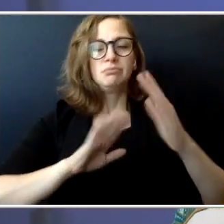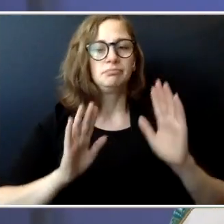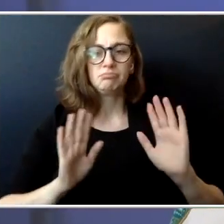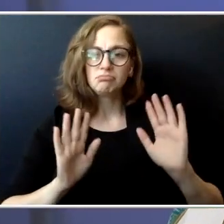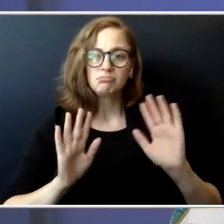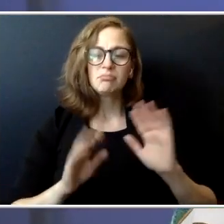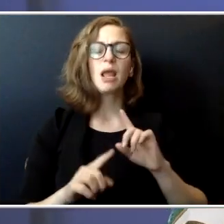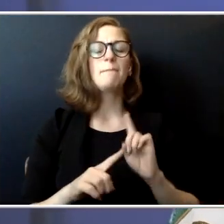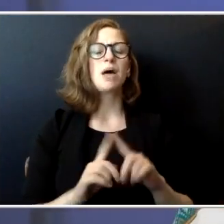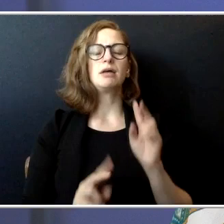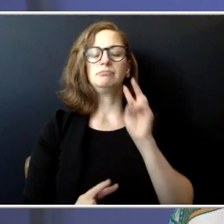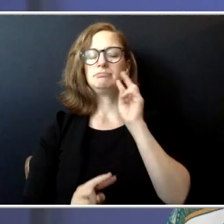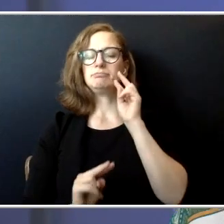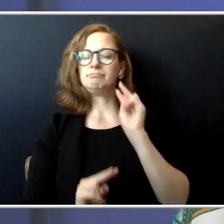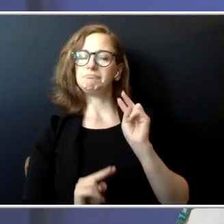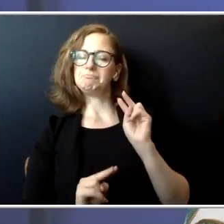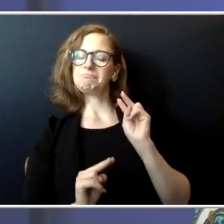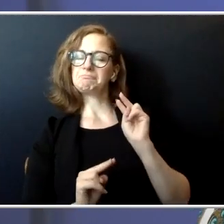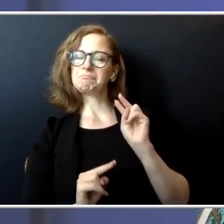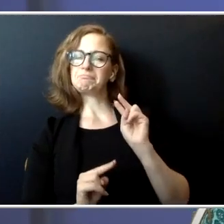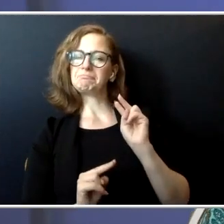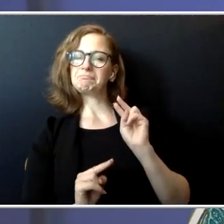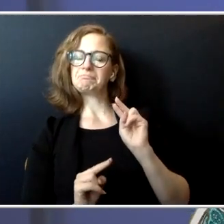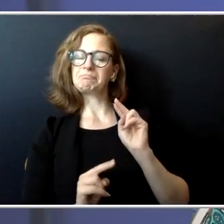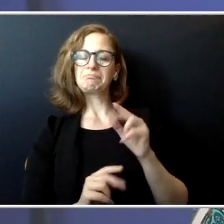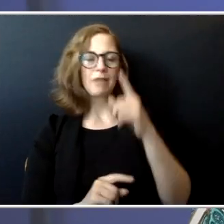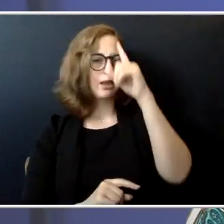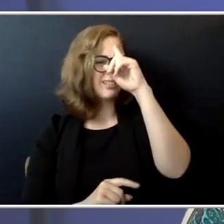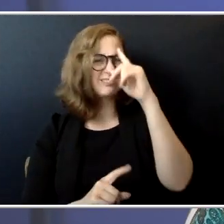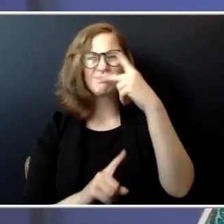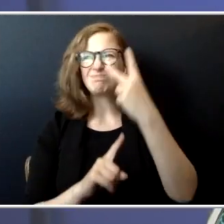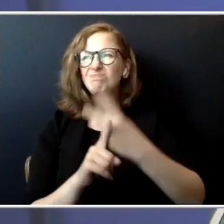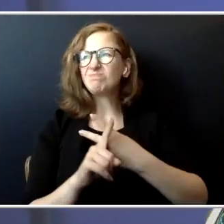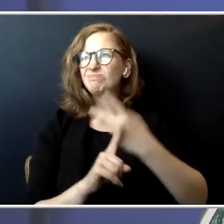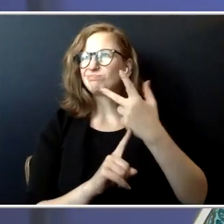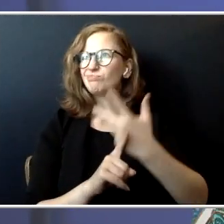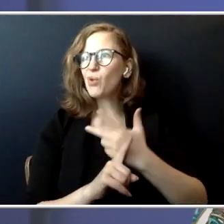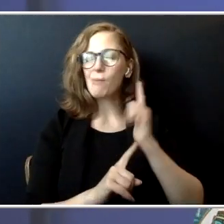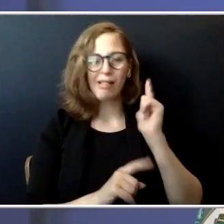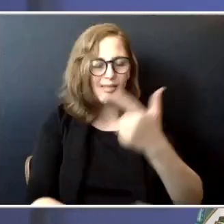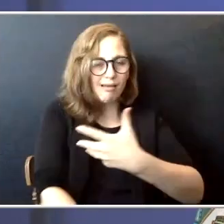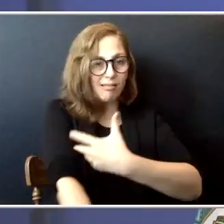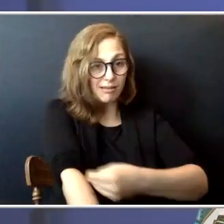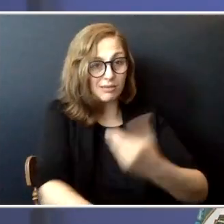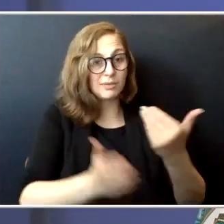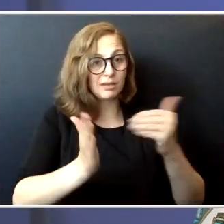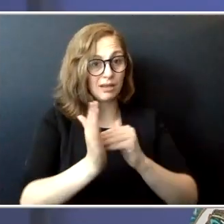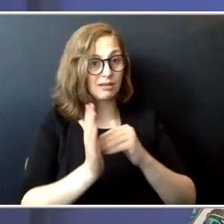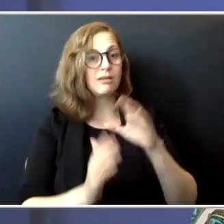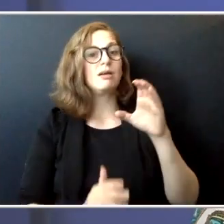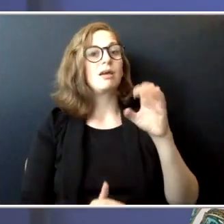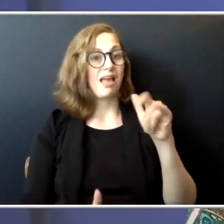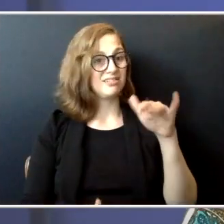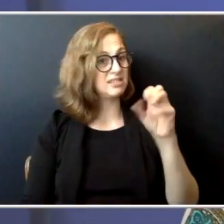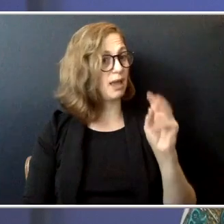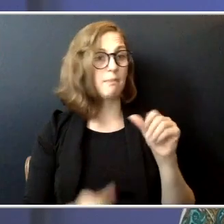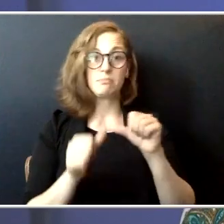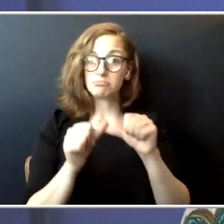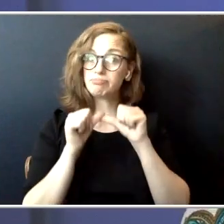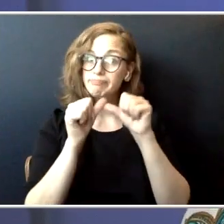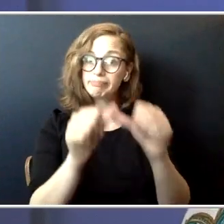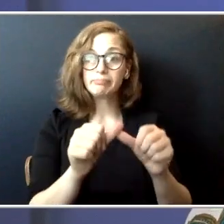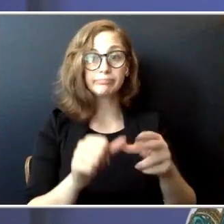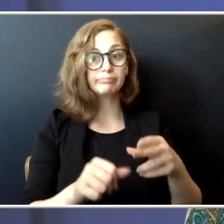it. And I think about 2 to 3 months later, they did labs again, and the calcium continued to go up. And they decided to do